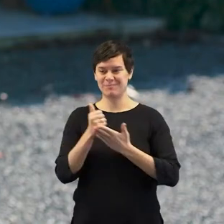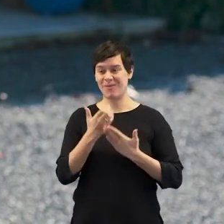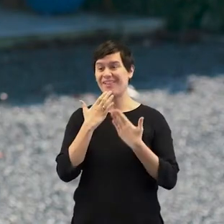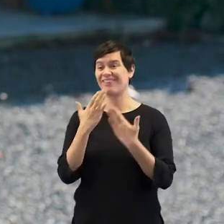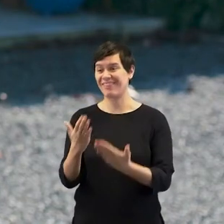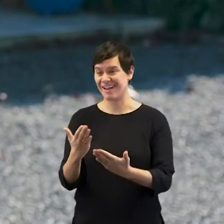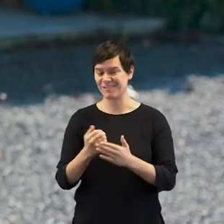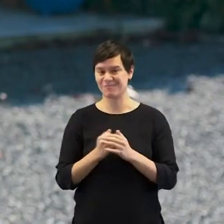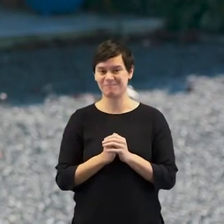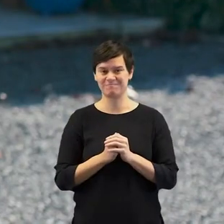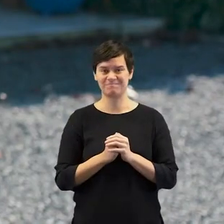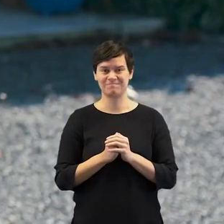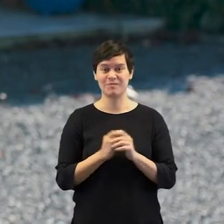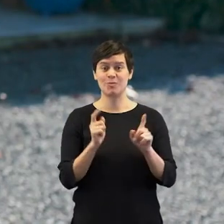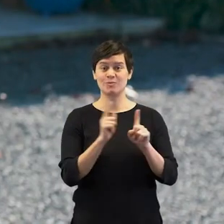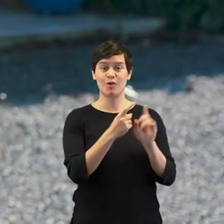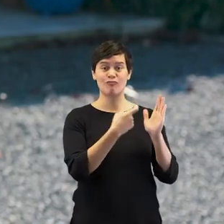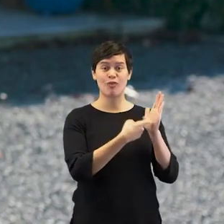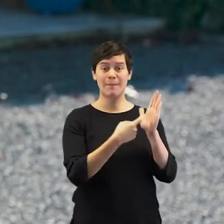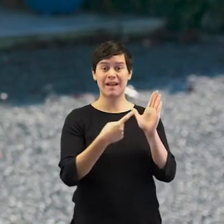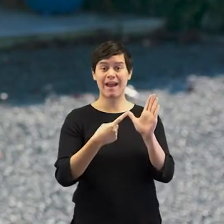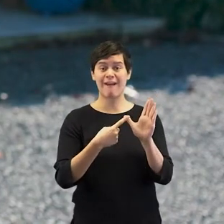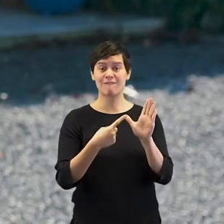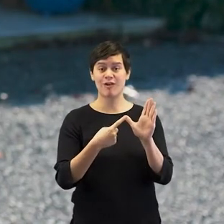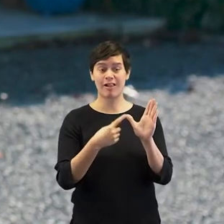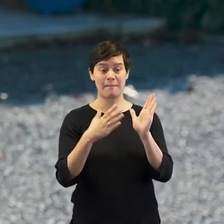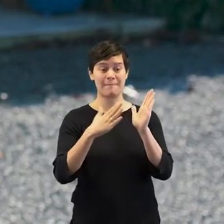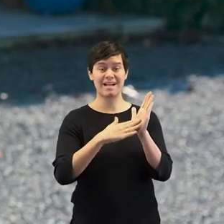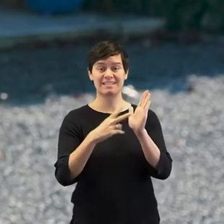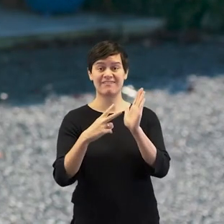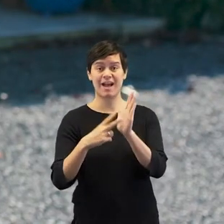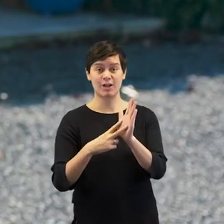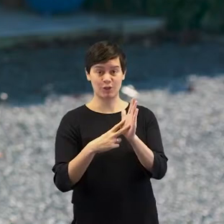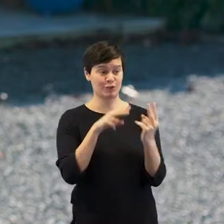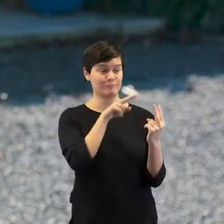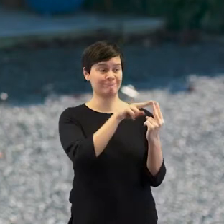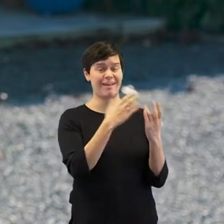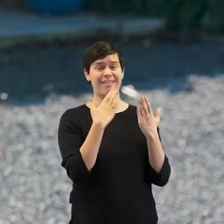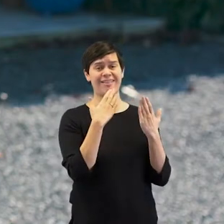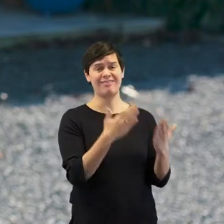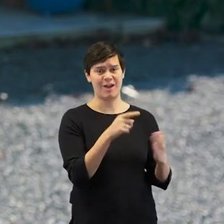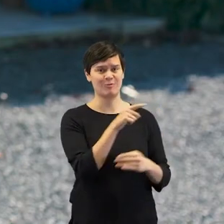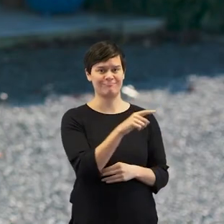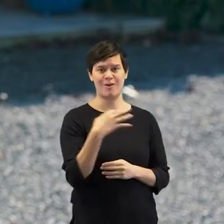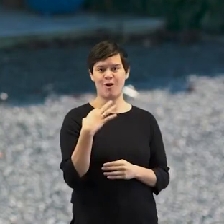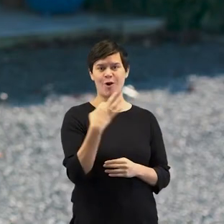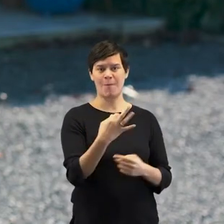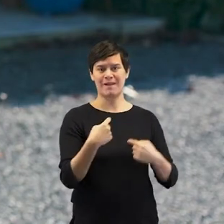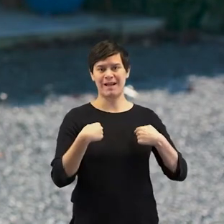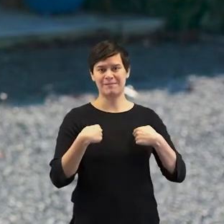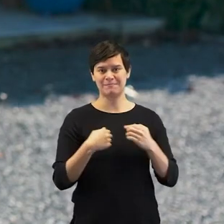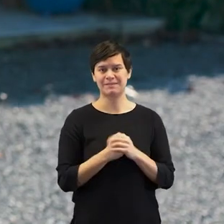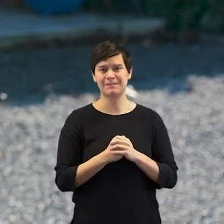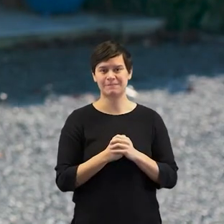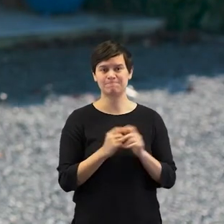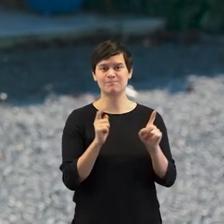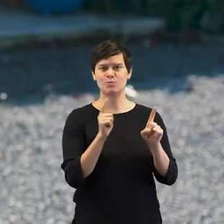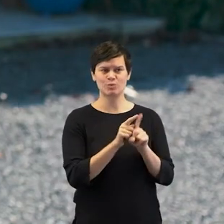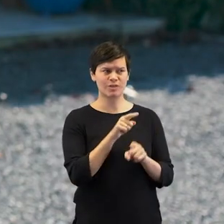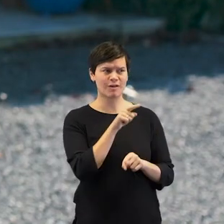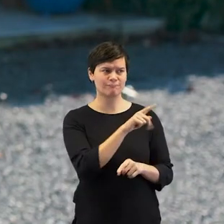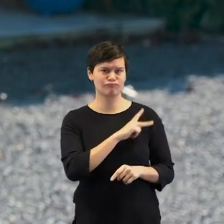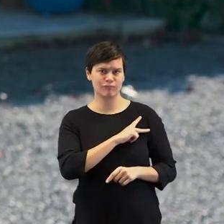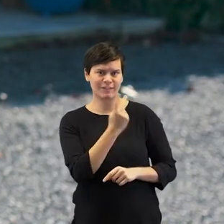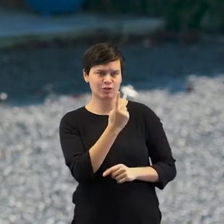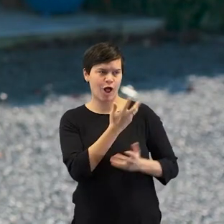Thank you. A big thank you to Robin Avril and Maxine Fanku for giving up their time to nominate me, and as well as their